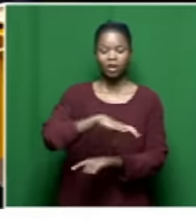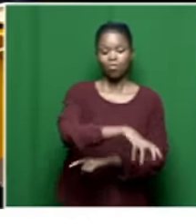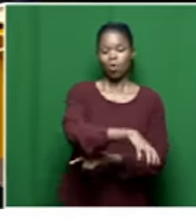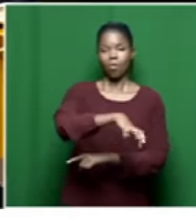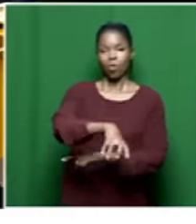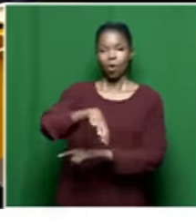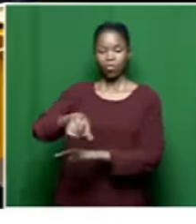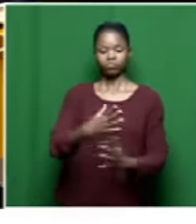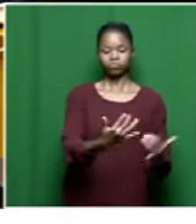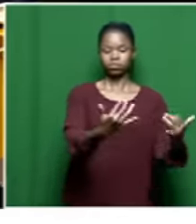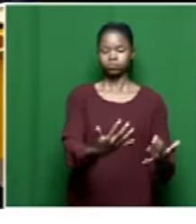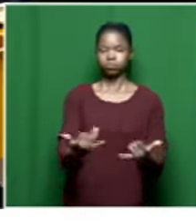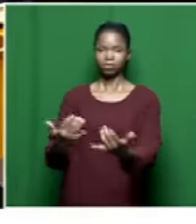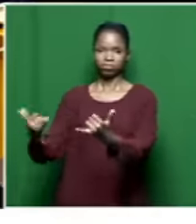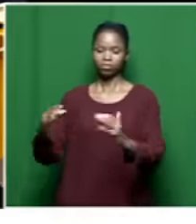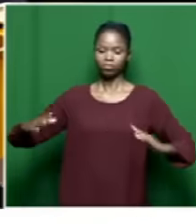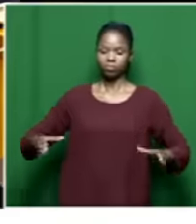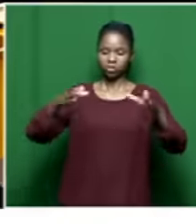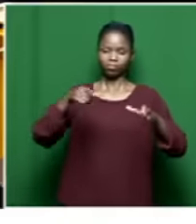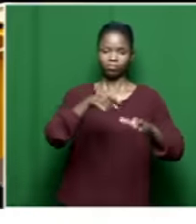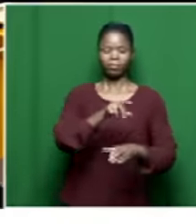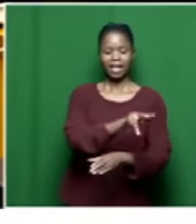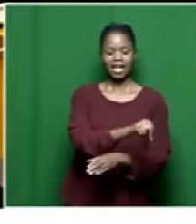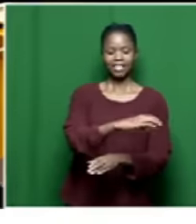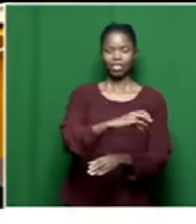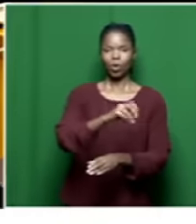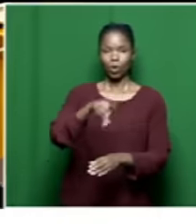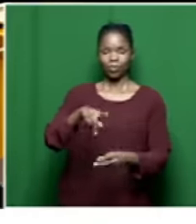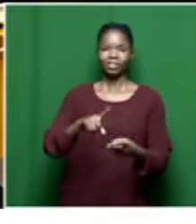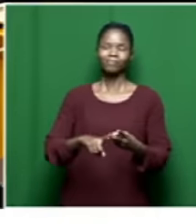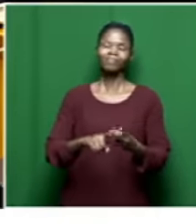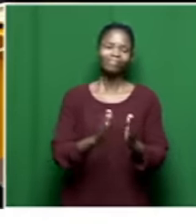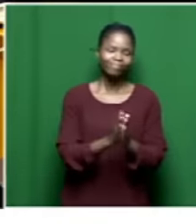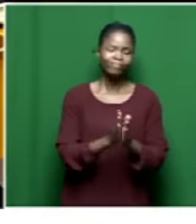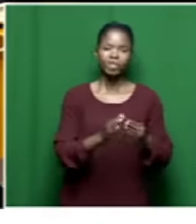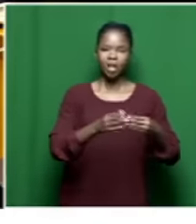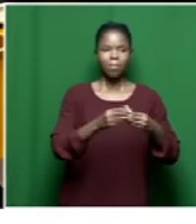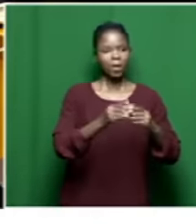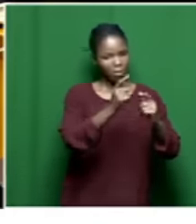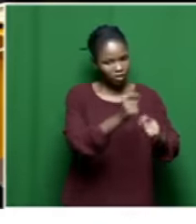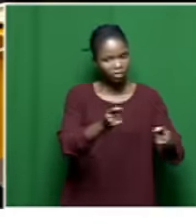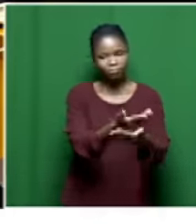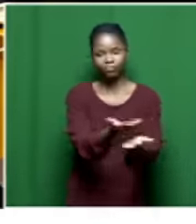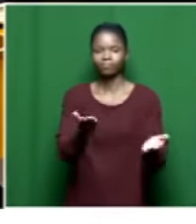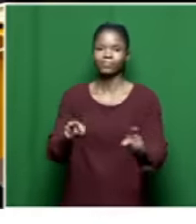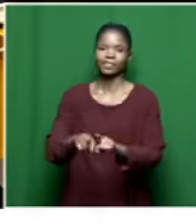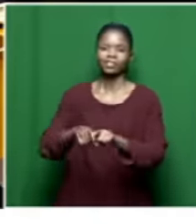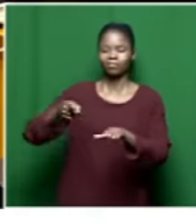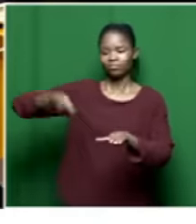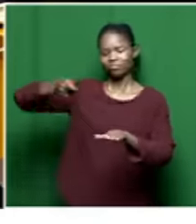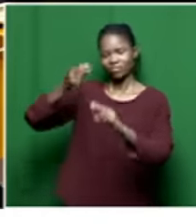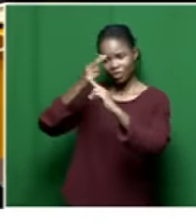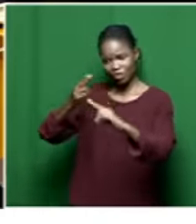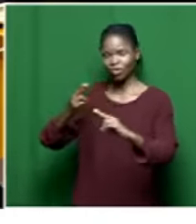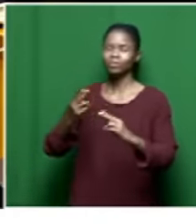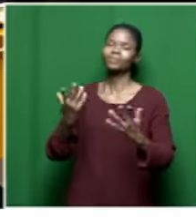Provinces, Your Excellency, our President, honorable members, I was wondering, Honorable Speaker, whether